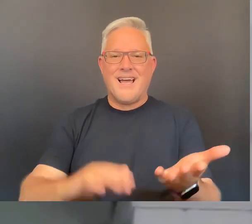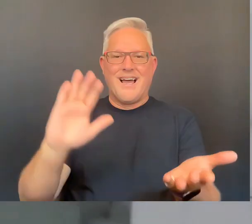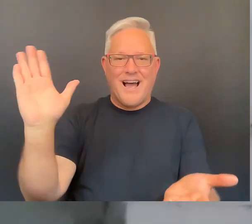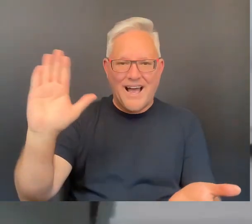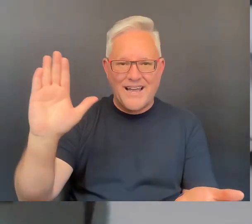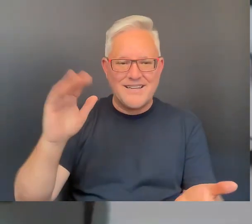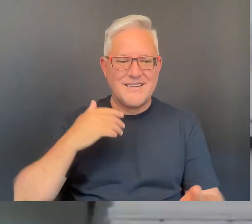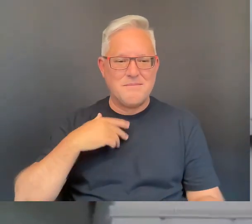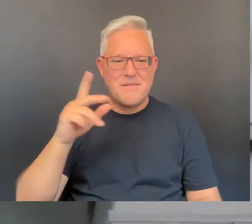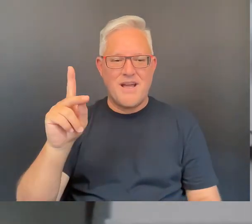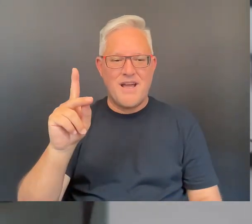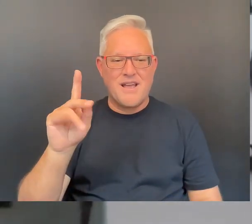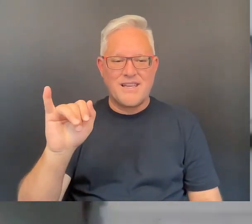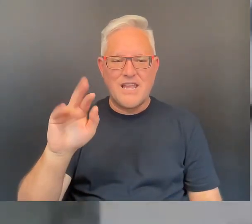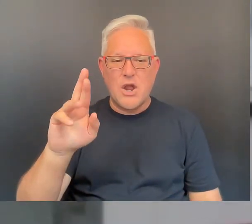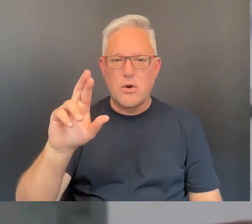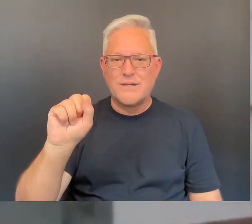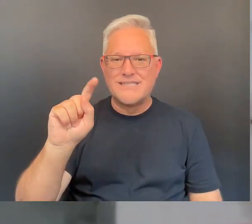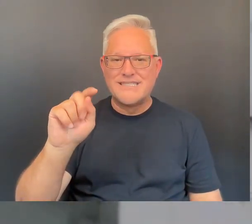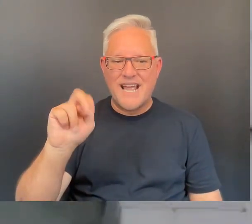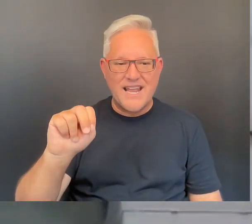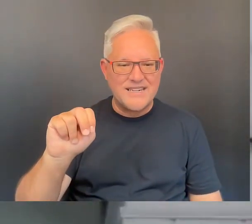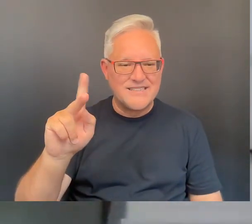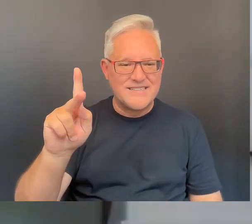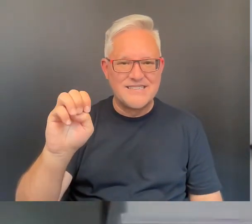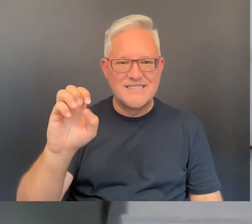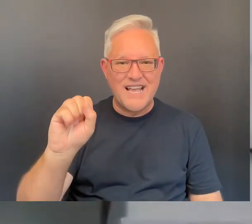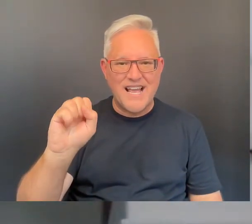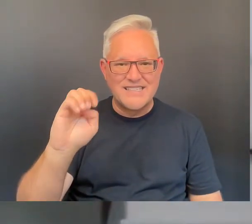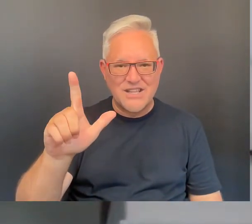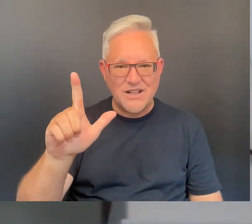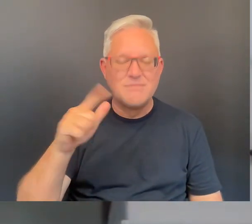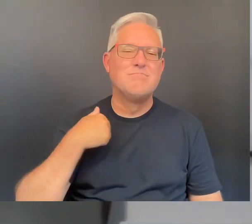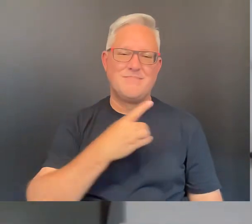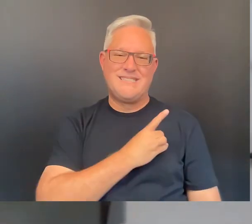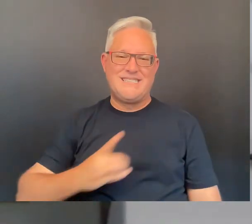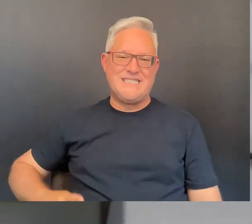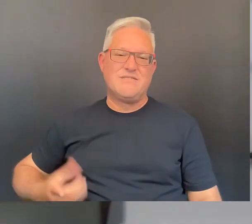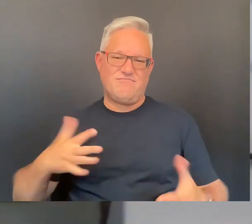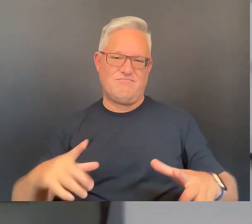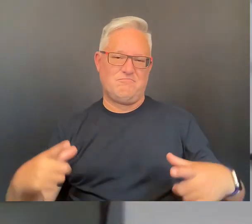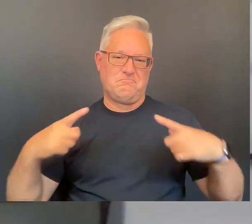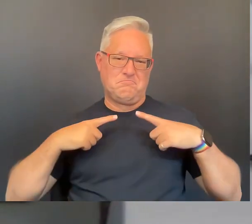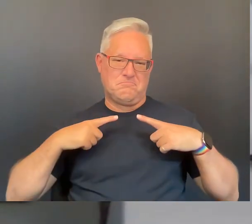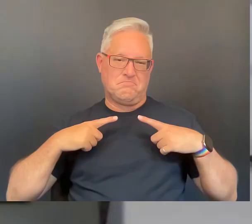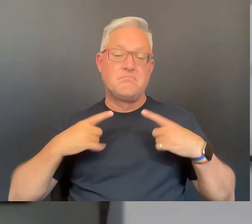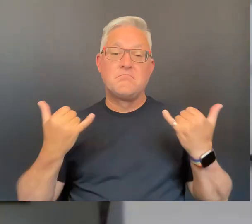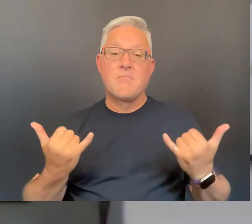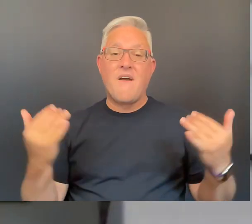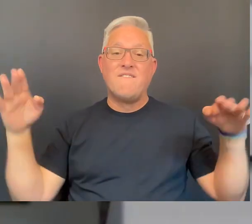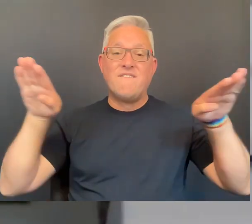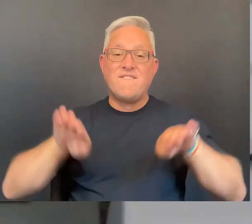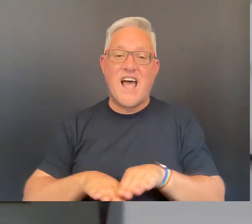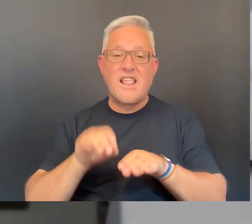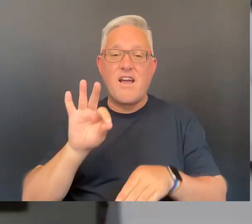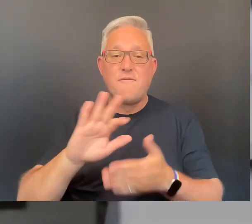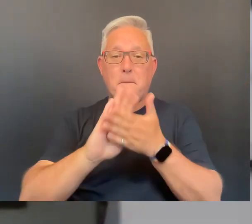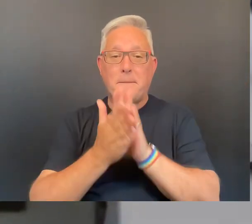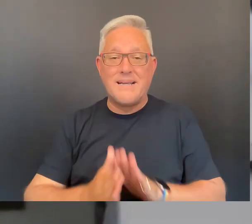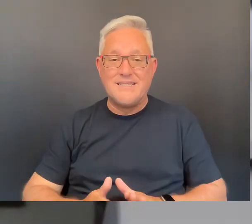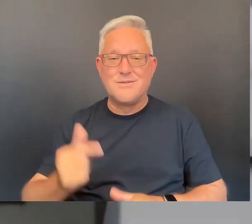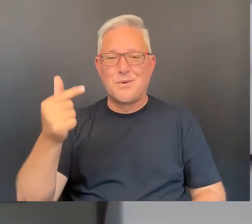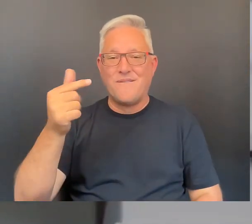Hi, I am Kirsten Kessel. I'm a retired deacon. I'm currently at Valley of Peace in Golden